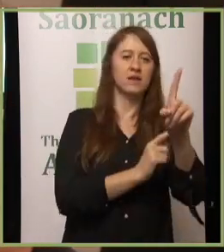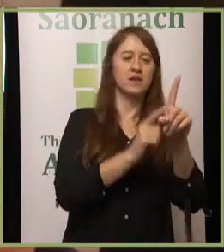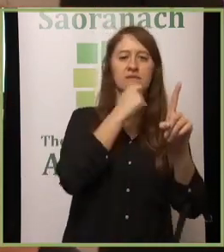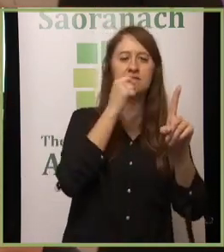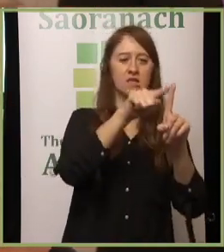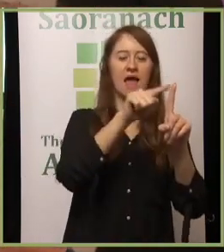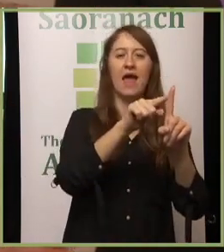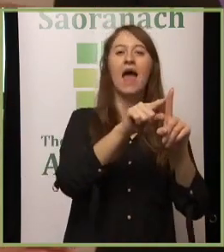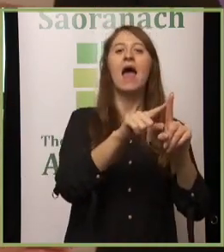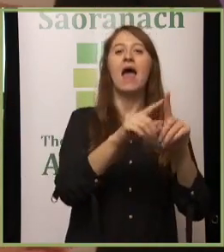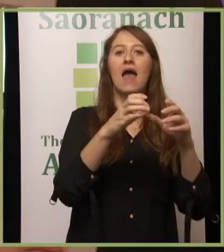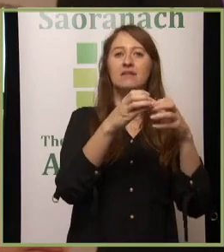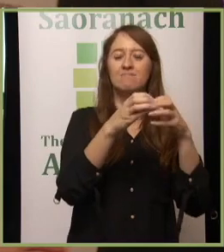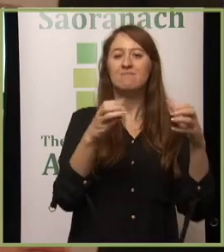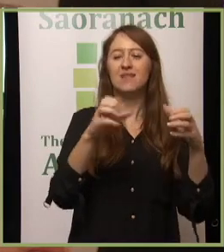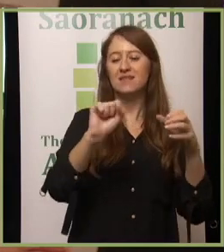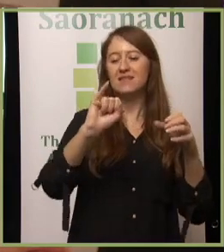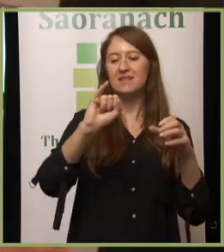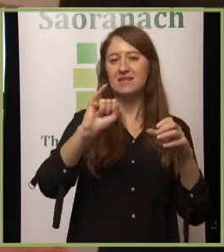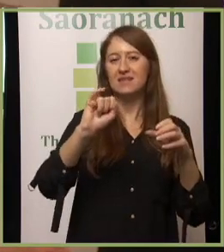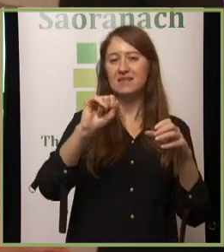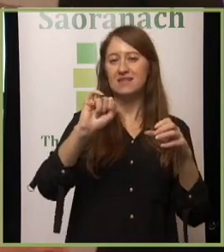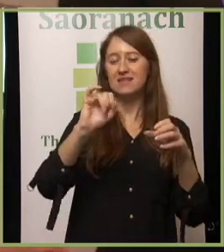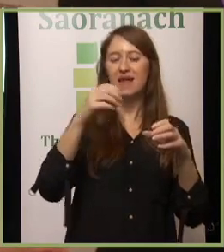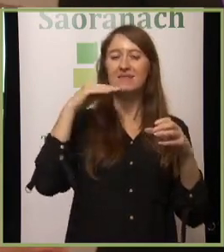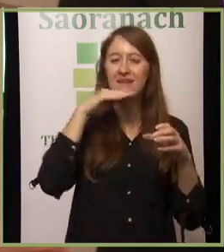of income, so that's not implied that it's all of their income.